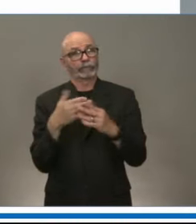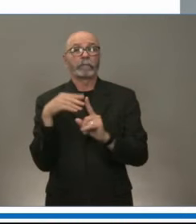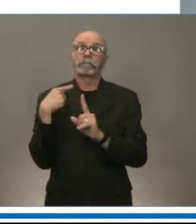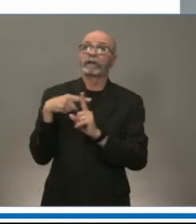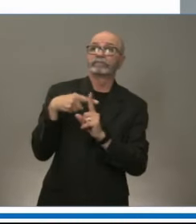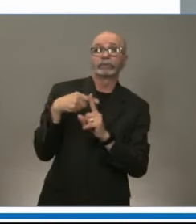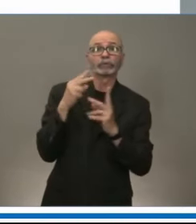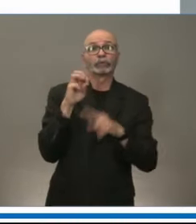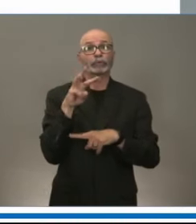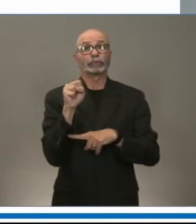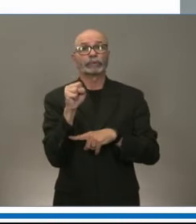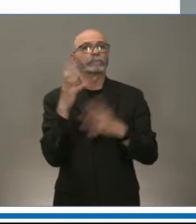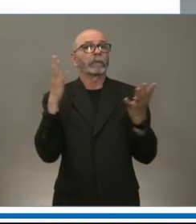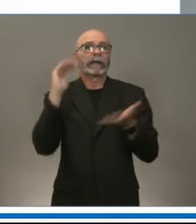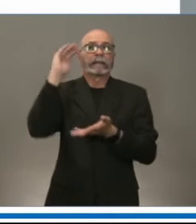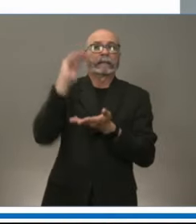facility.